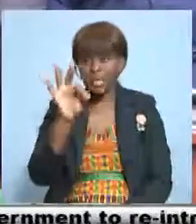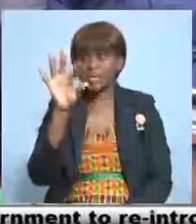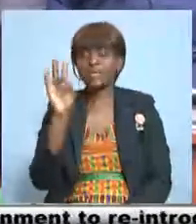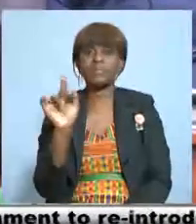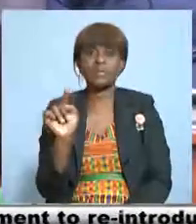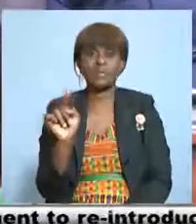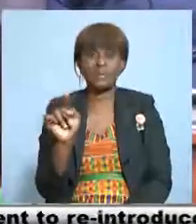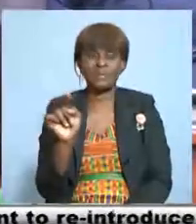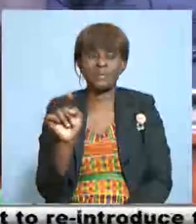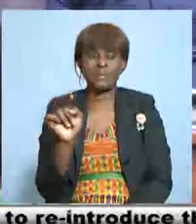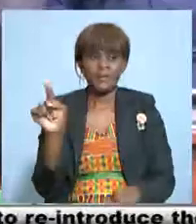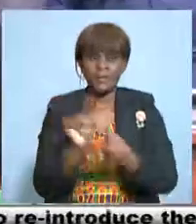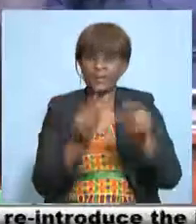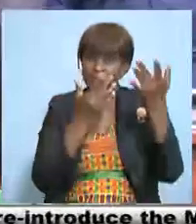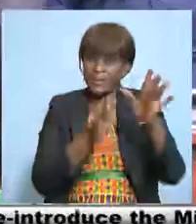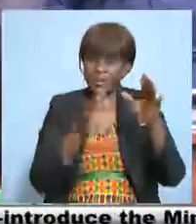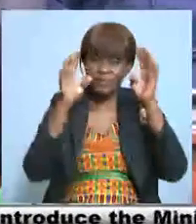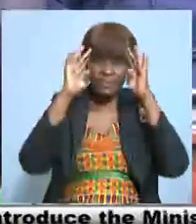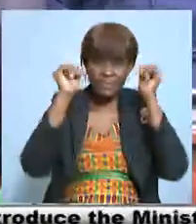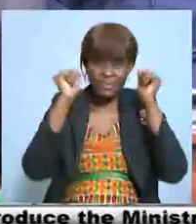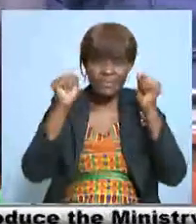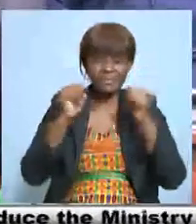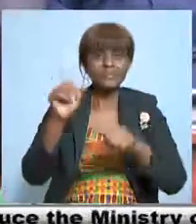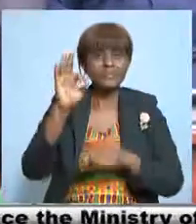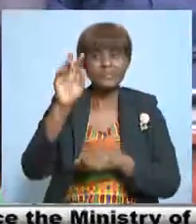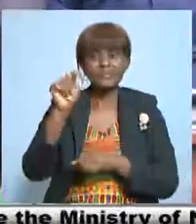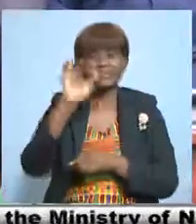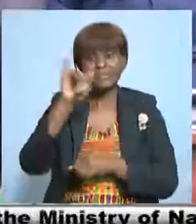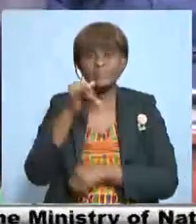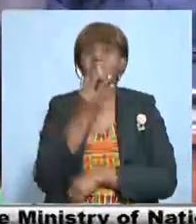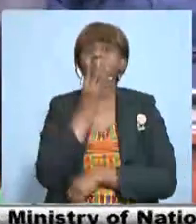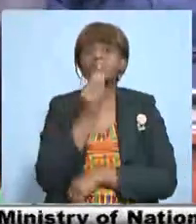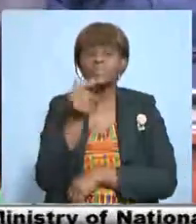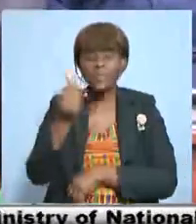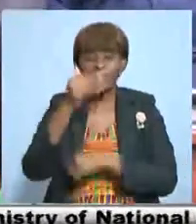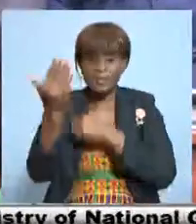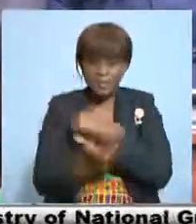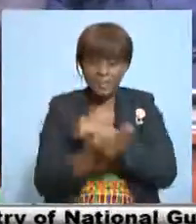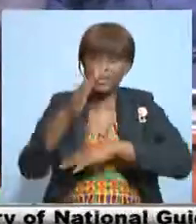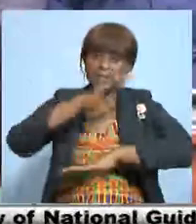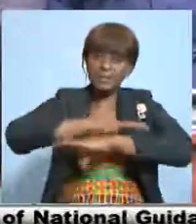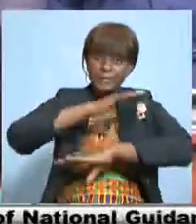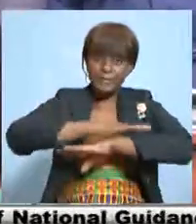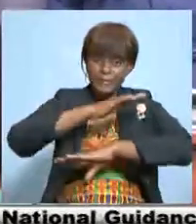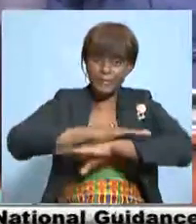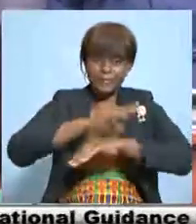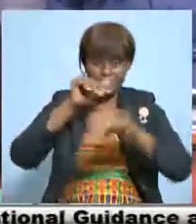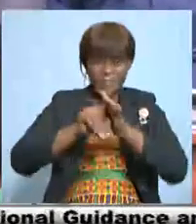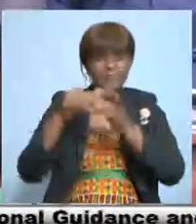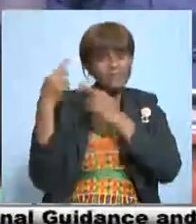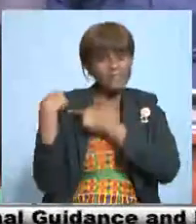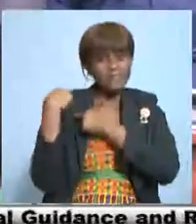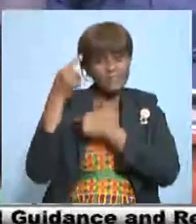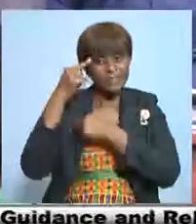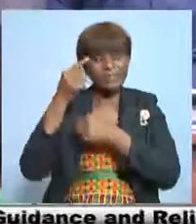1997. The late President Frederick Chiluba introduced a desk in charge